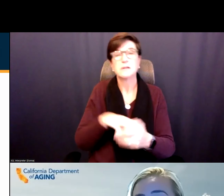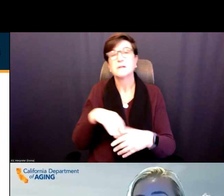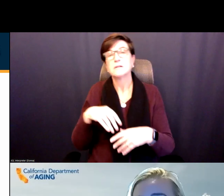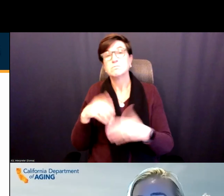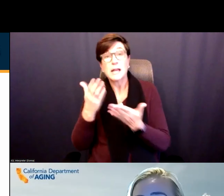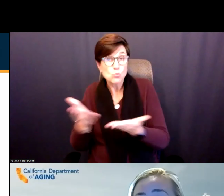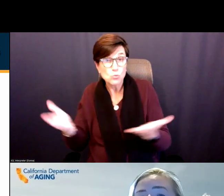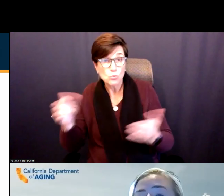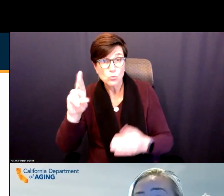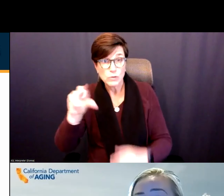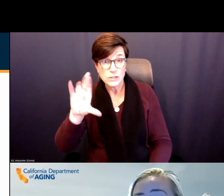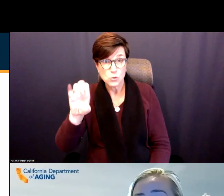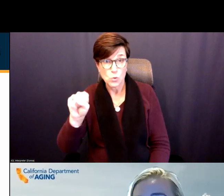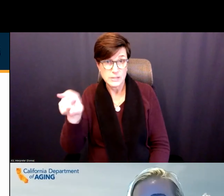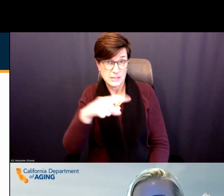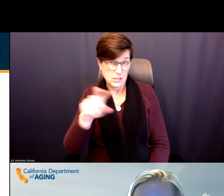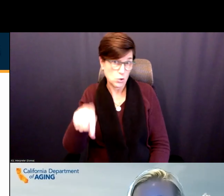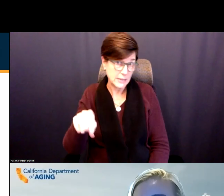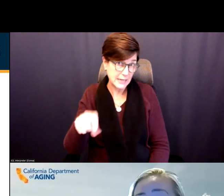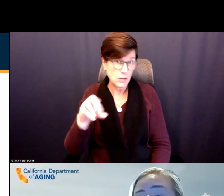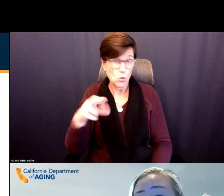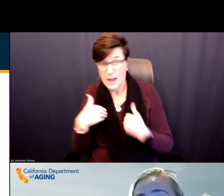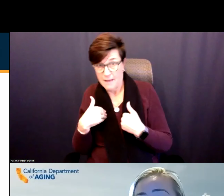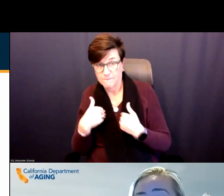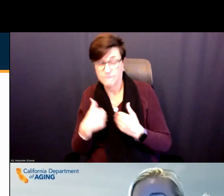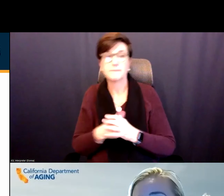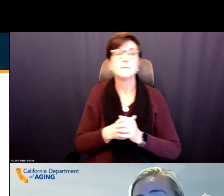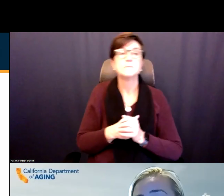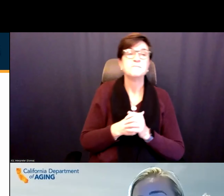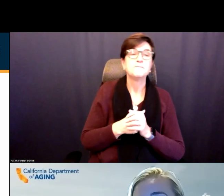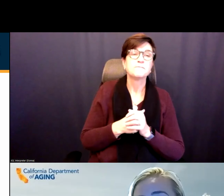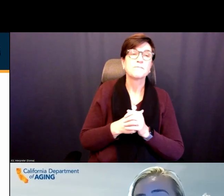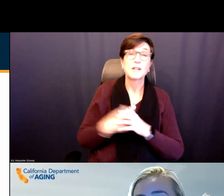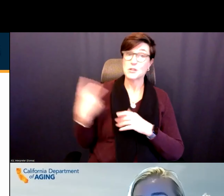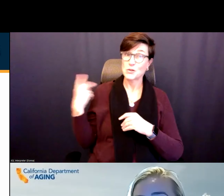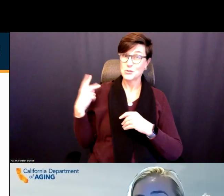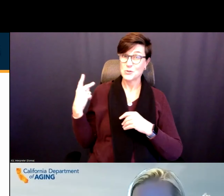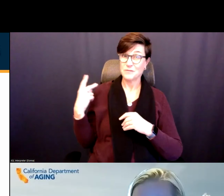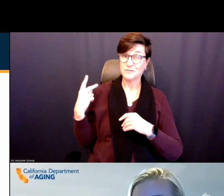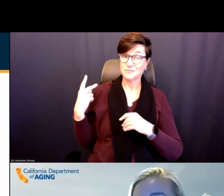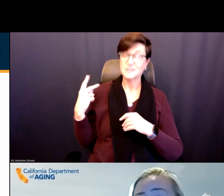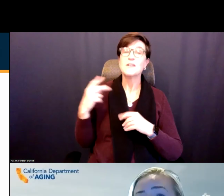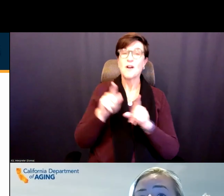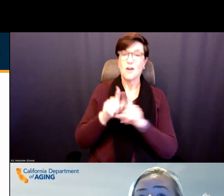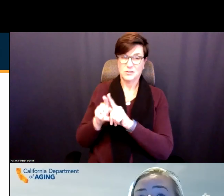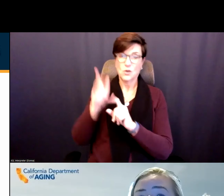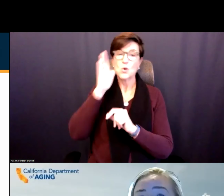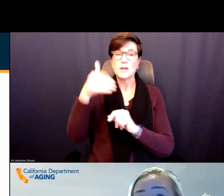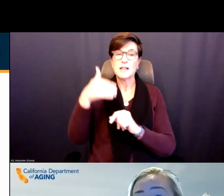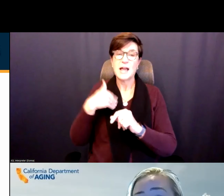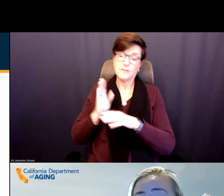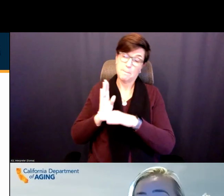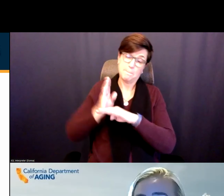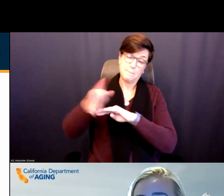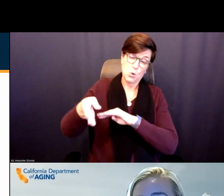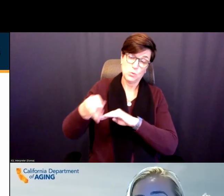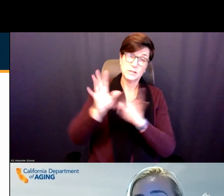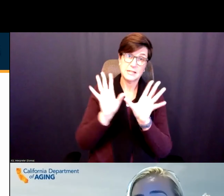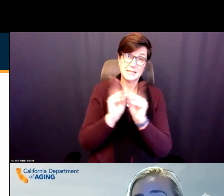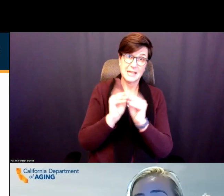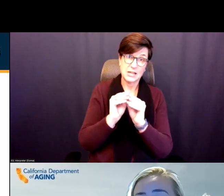are going to see today, we, as Amanda shared, have a post-session survey, so you can